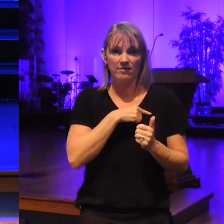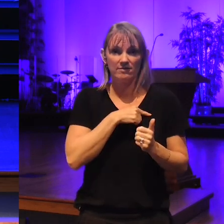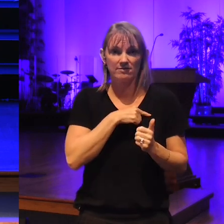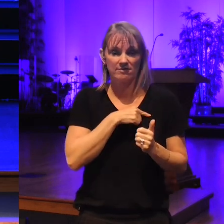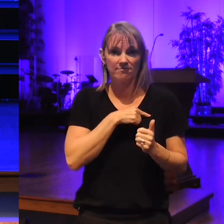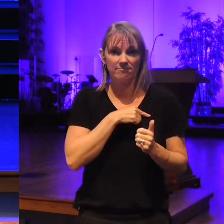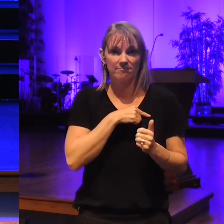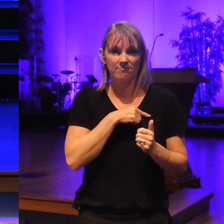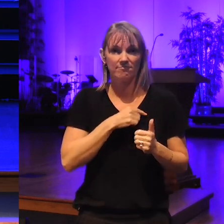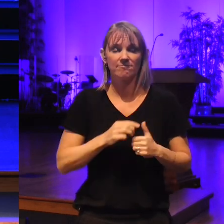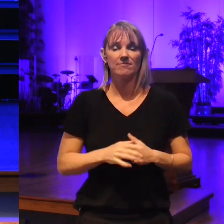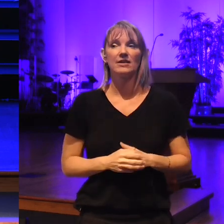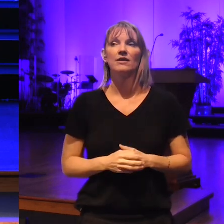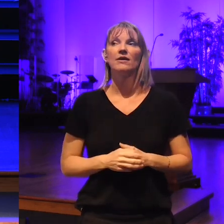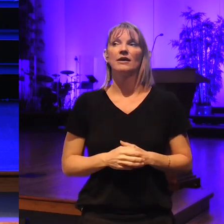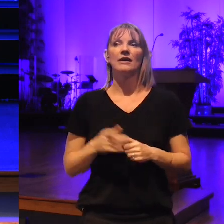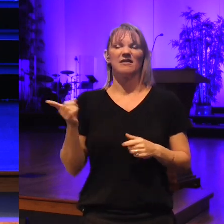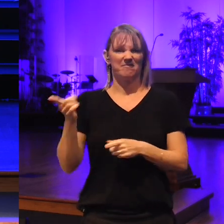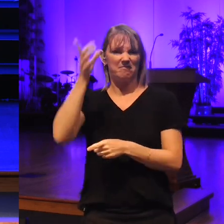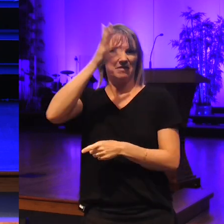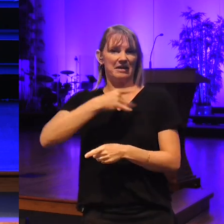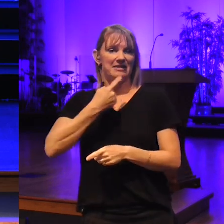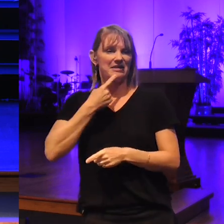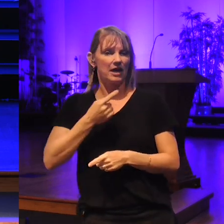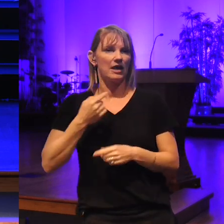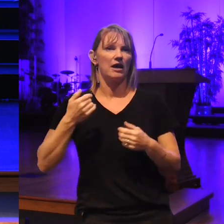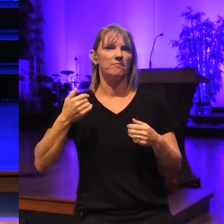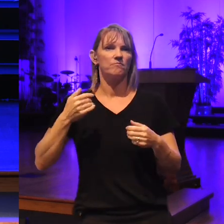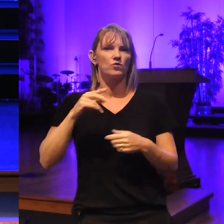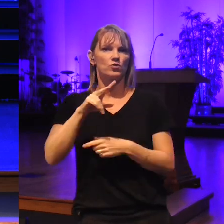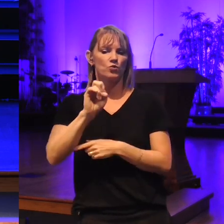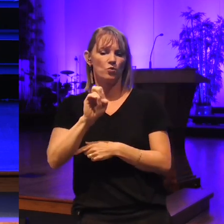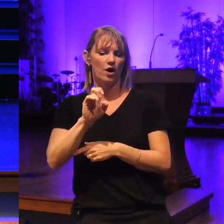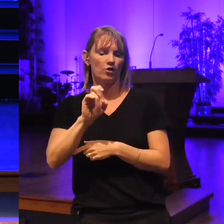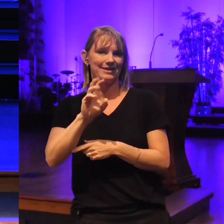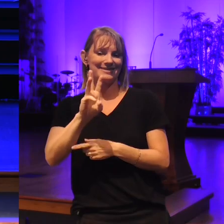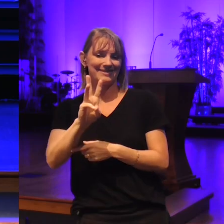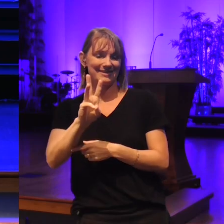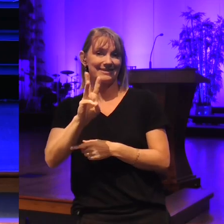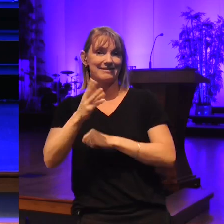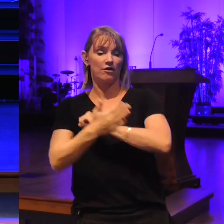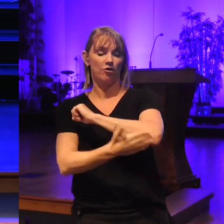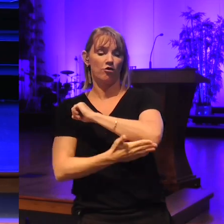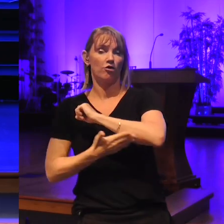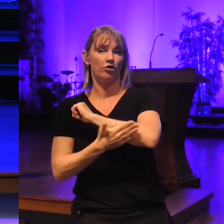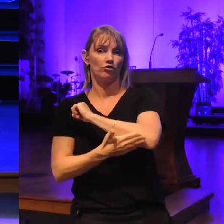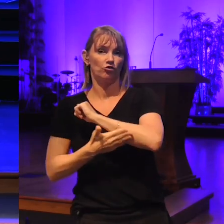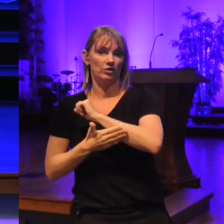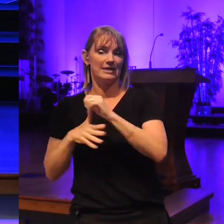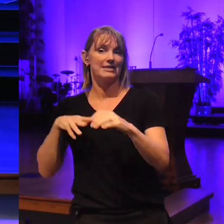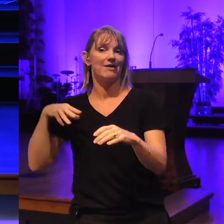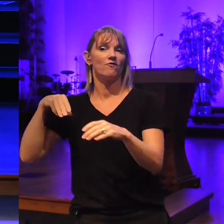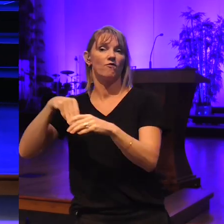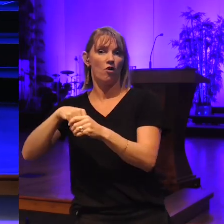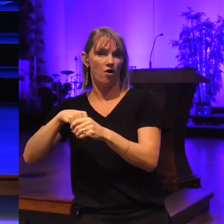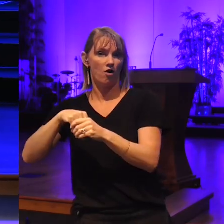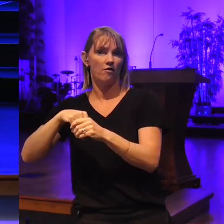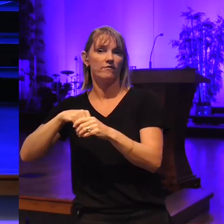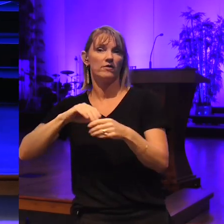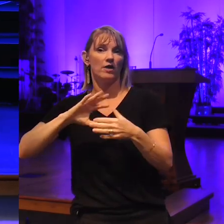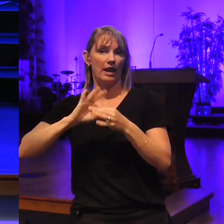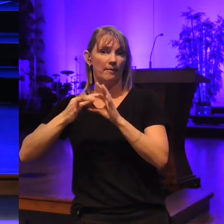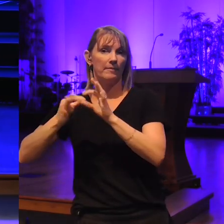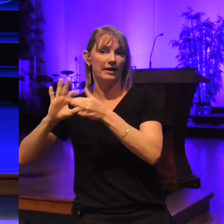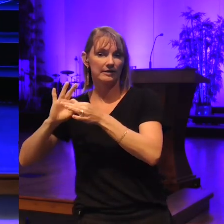us. He said that there was 206 countries involved, and they all